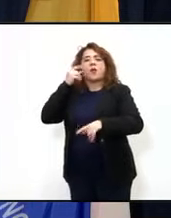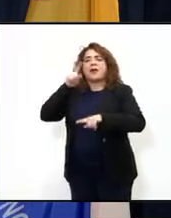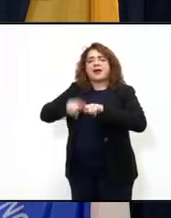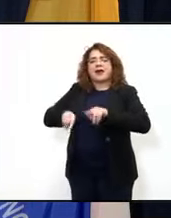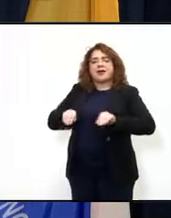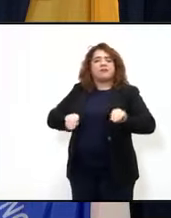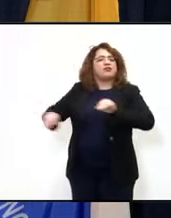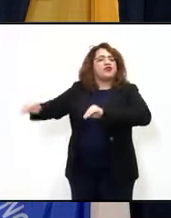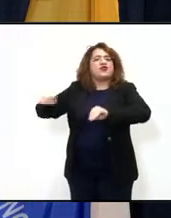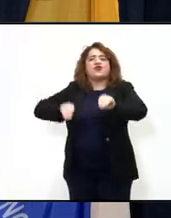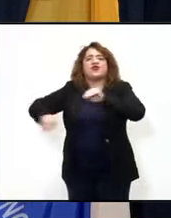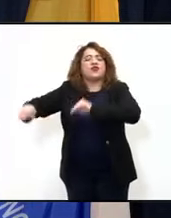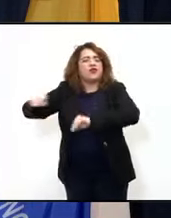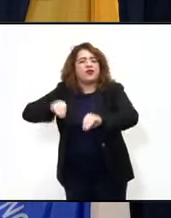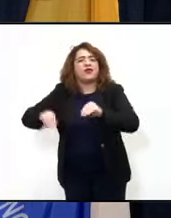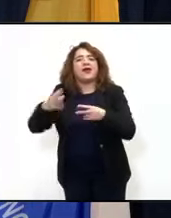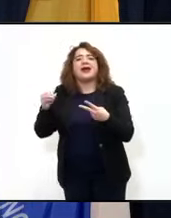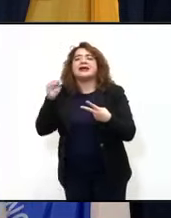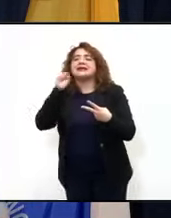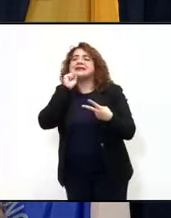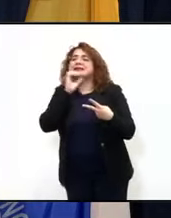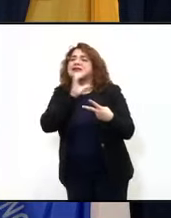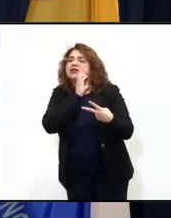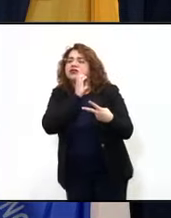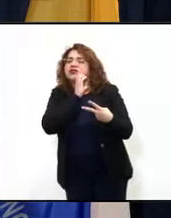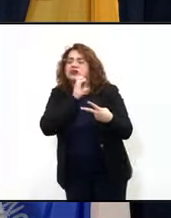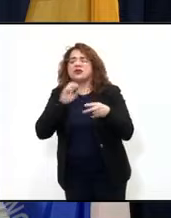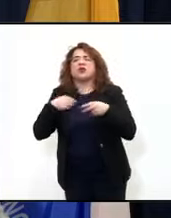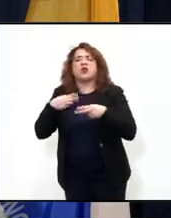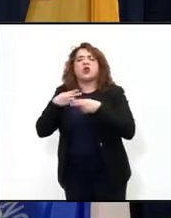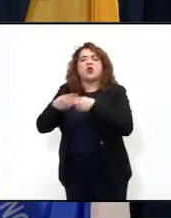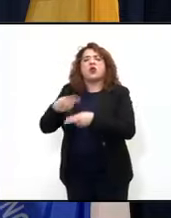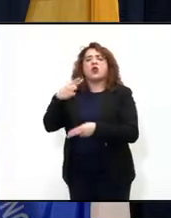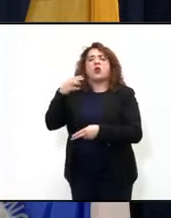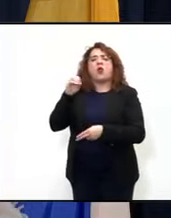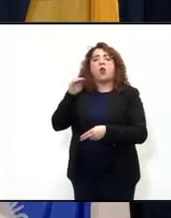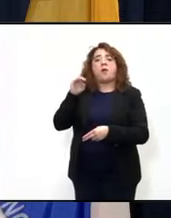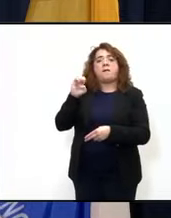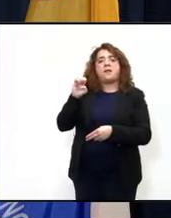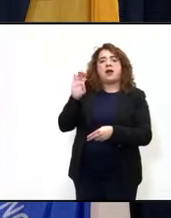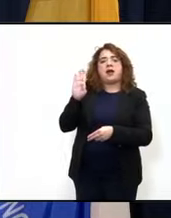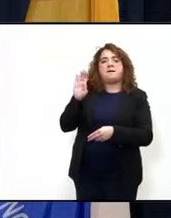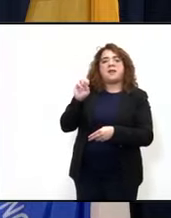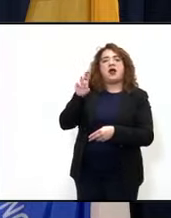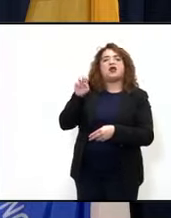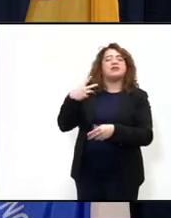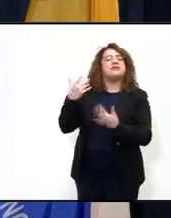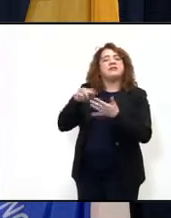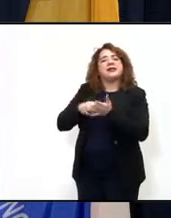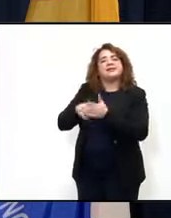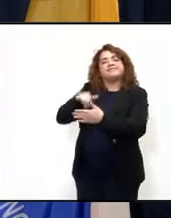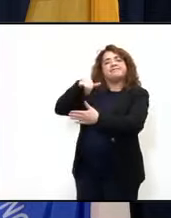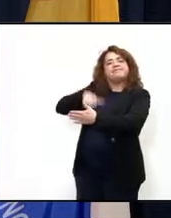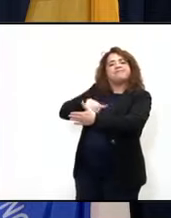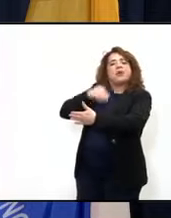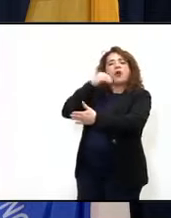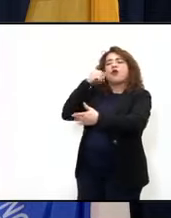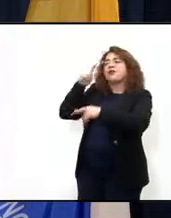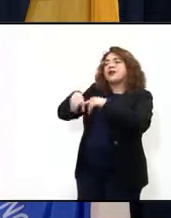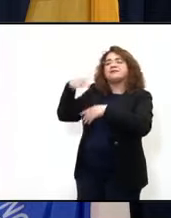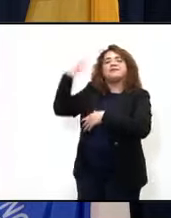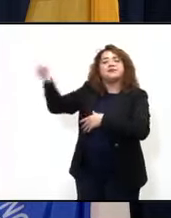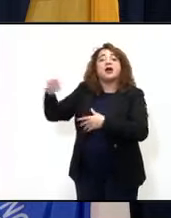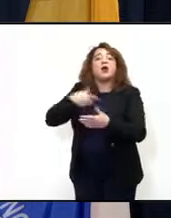city. Each vehicle comes equipped with vaccine supplies, tables and chairs, hand washing